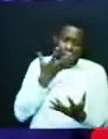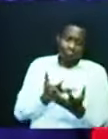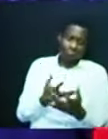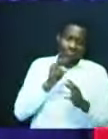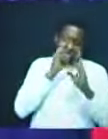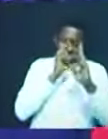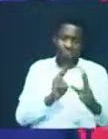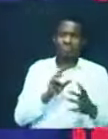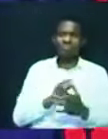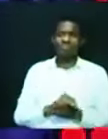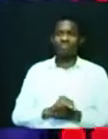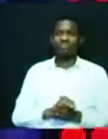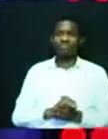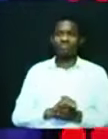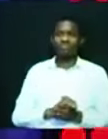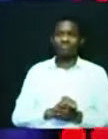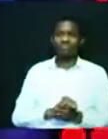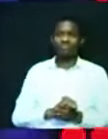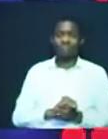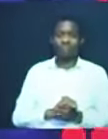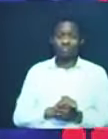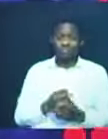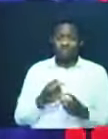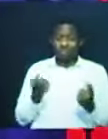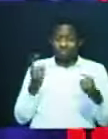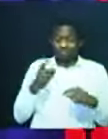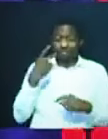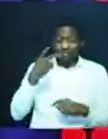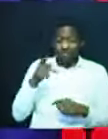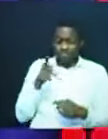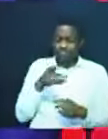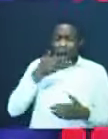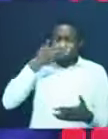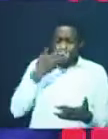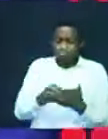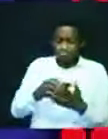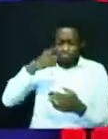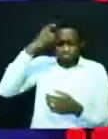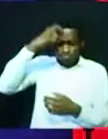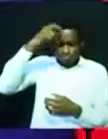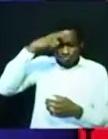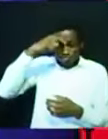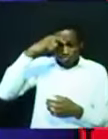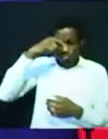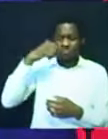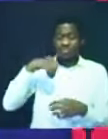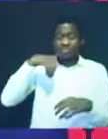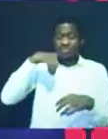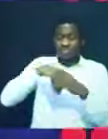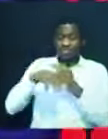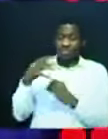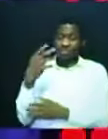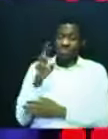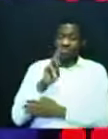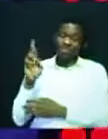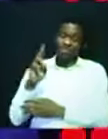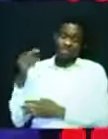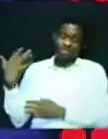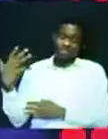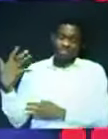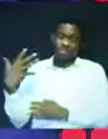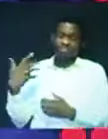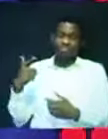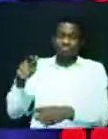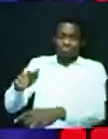wisdom, led by the Spirit of God, in his right hand is long life. And the other hand,